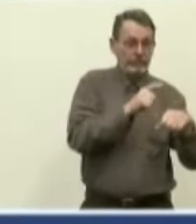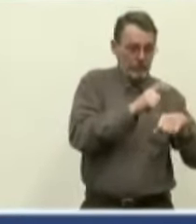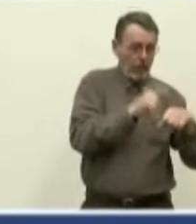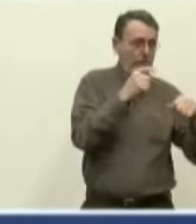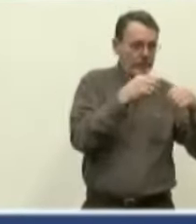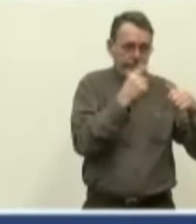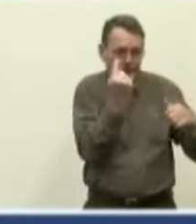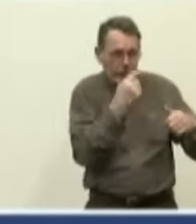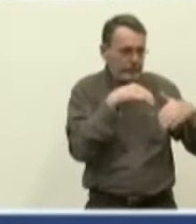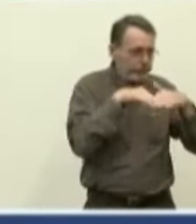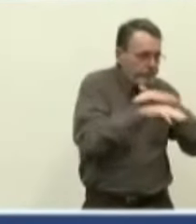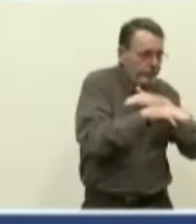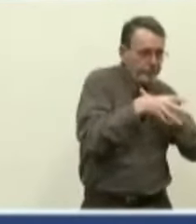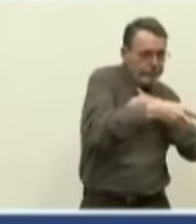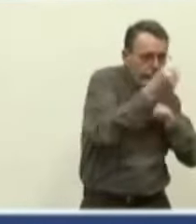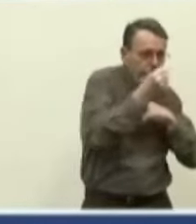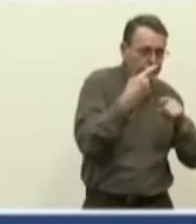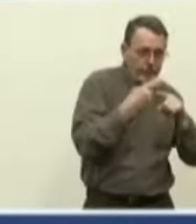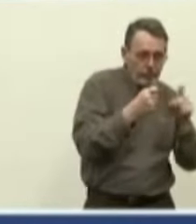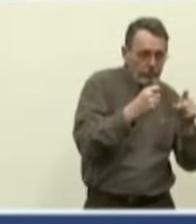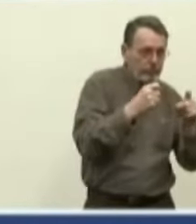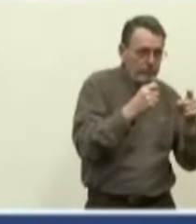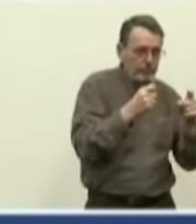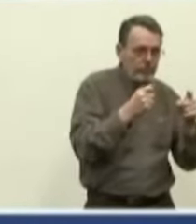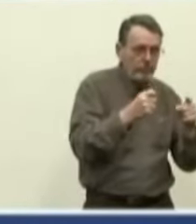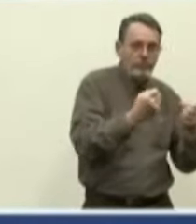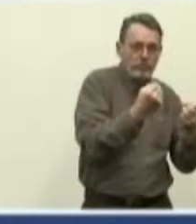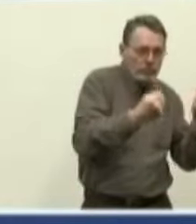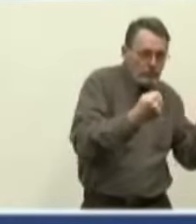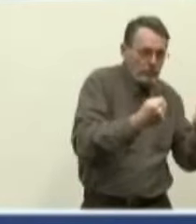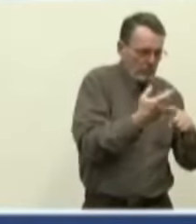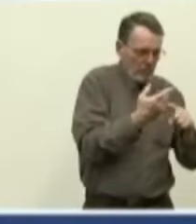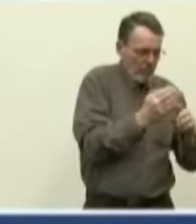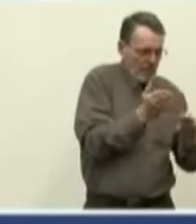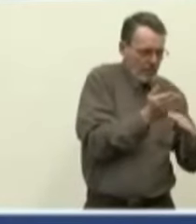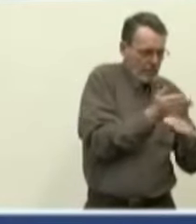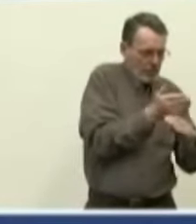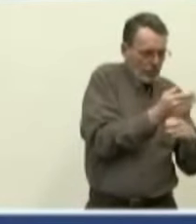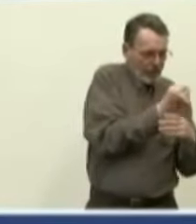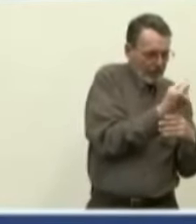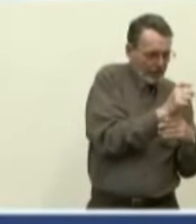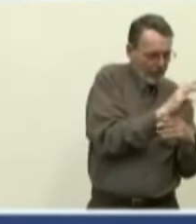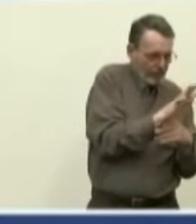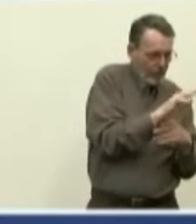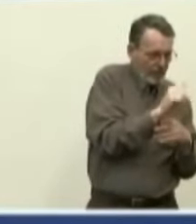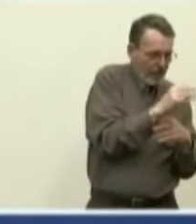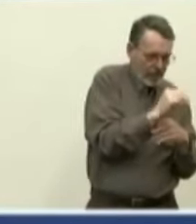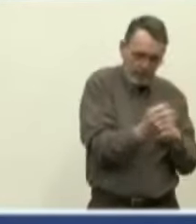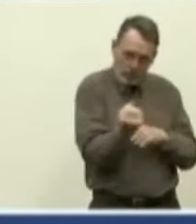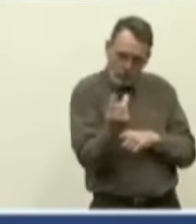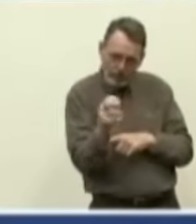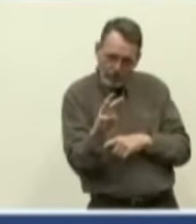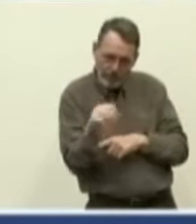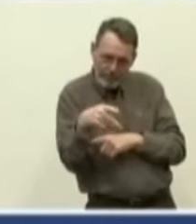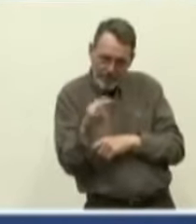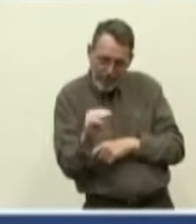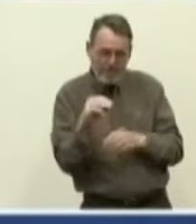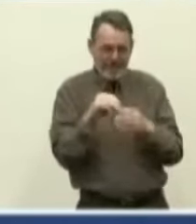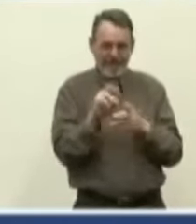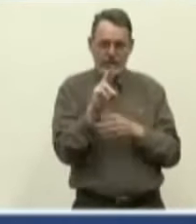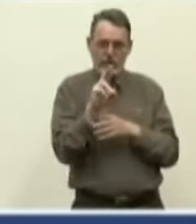from approximately 11:44 a.m. to 12:45 p.m. in the Richmond and Central Police Districts of San